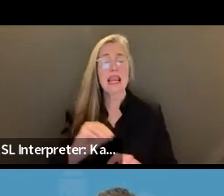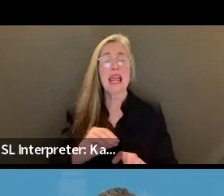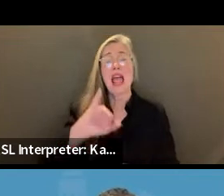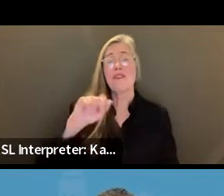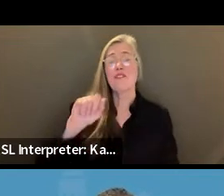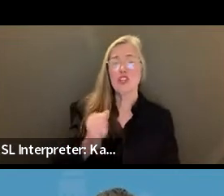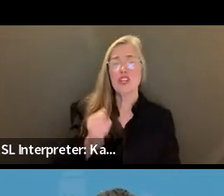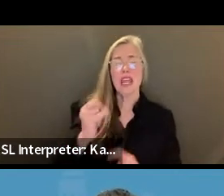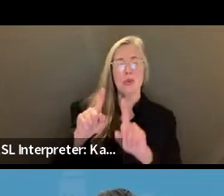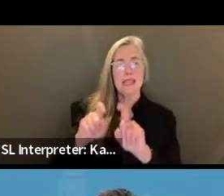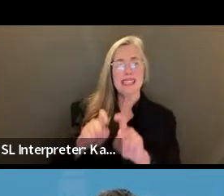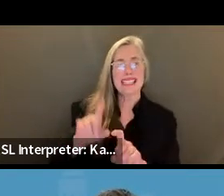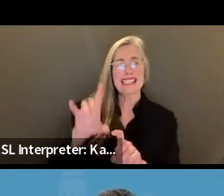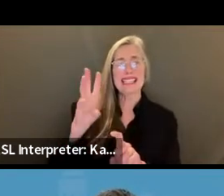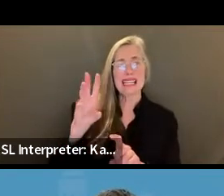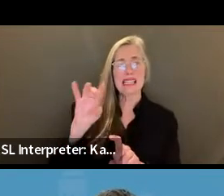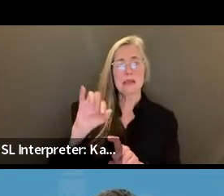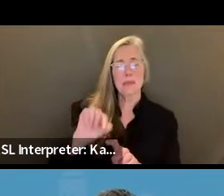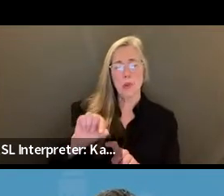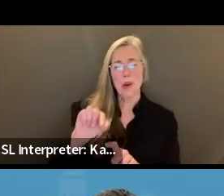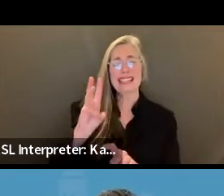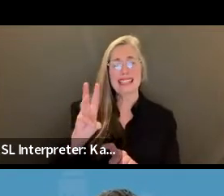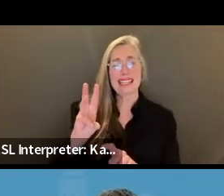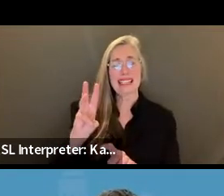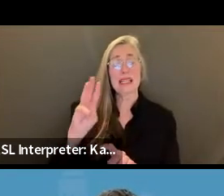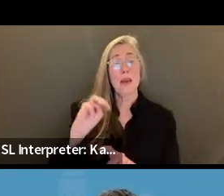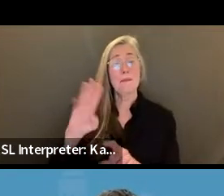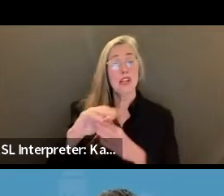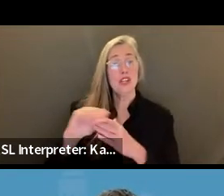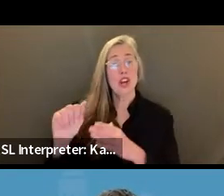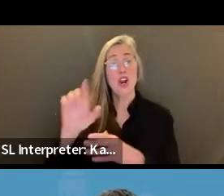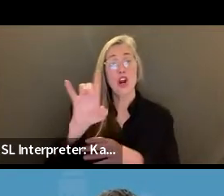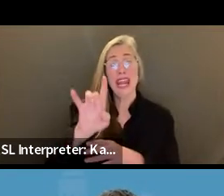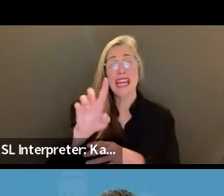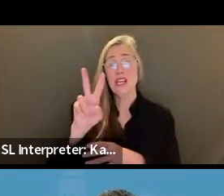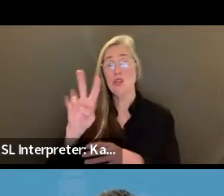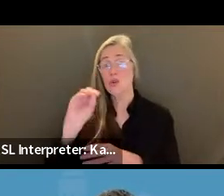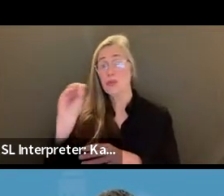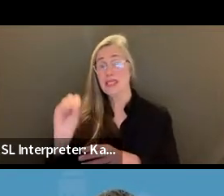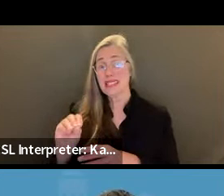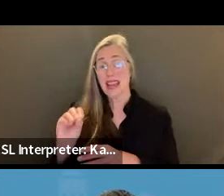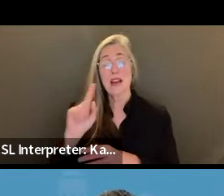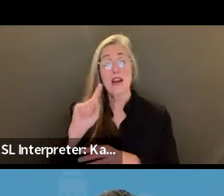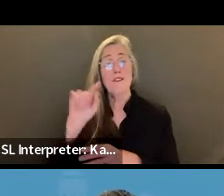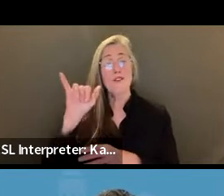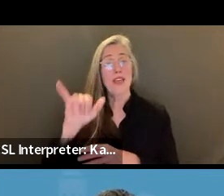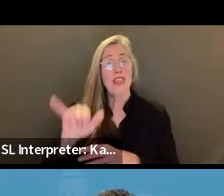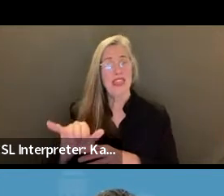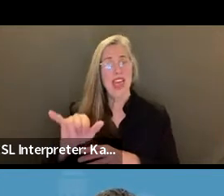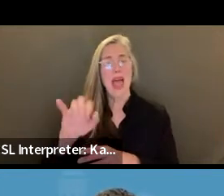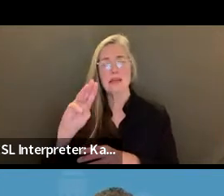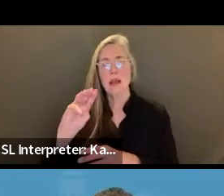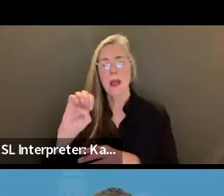million or 82% of total expenditures for that measure. In no cases did we identify